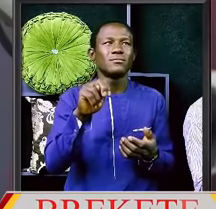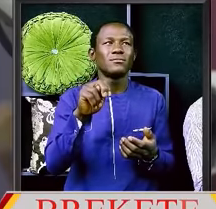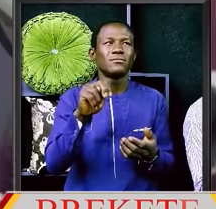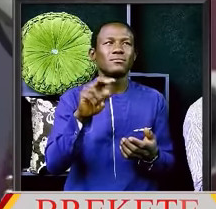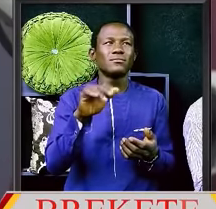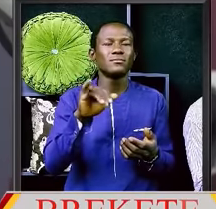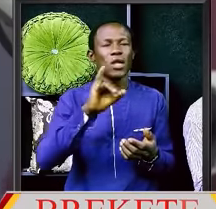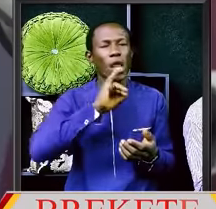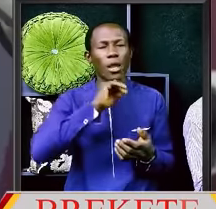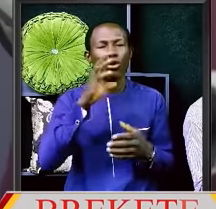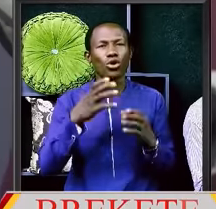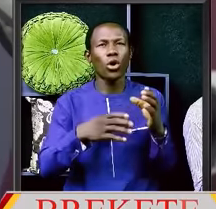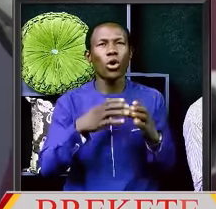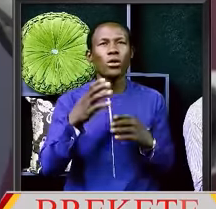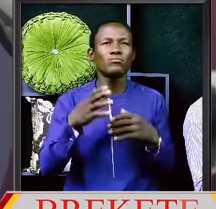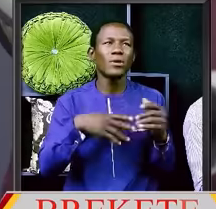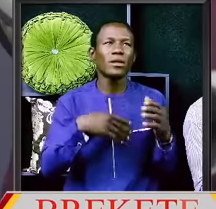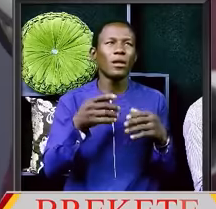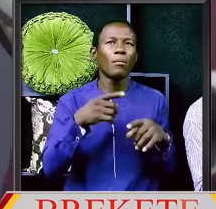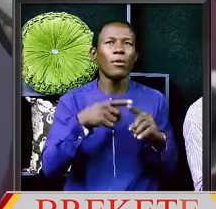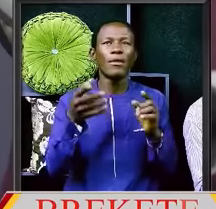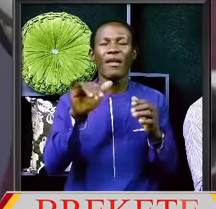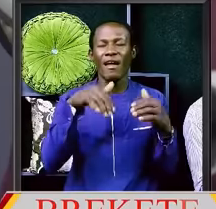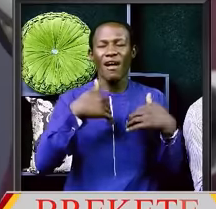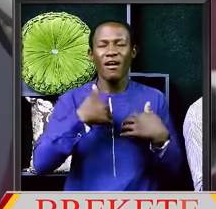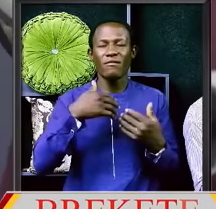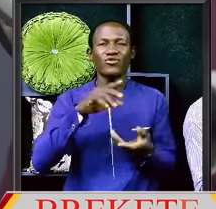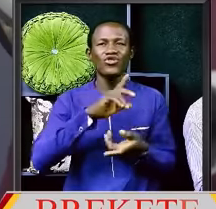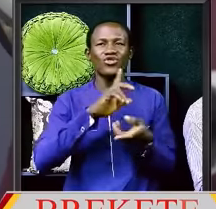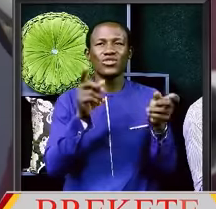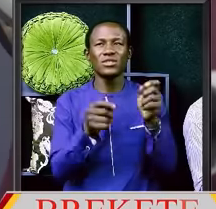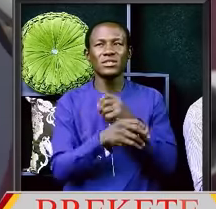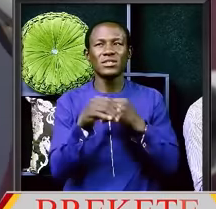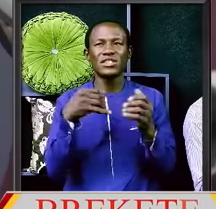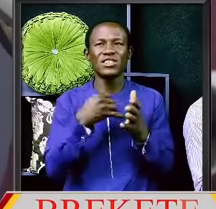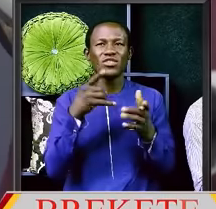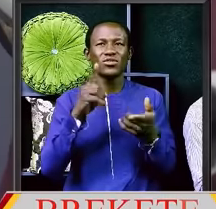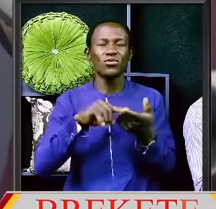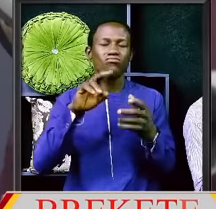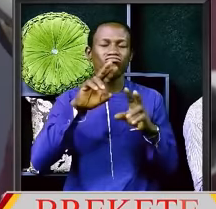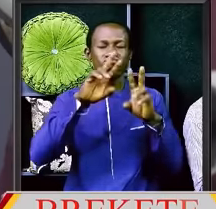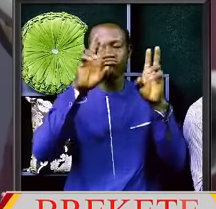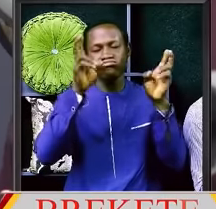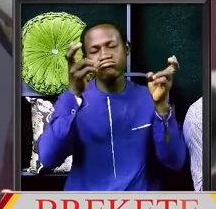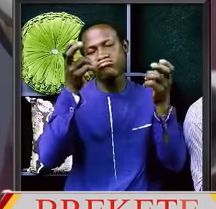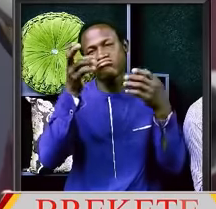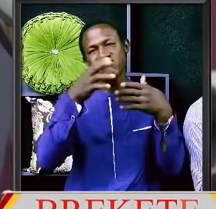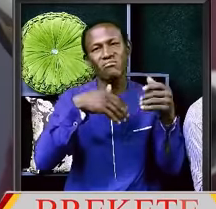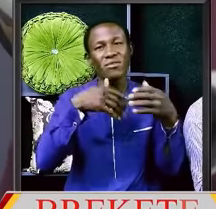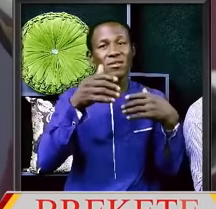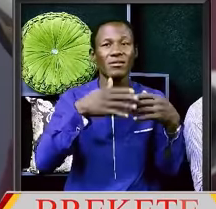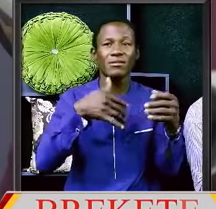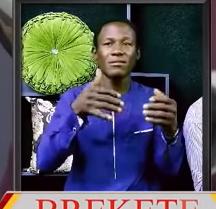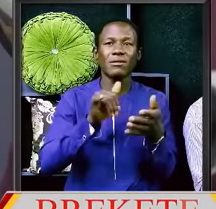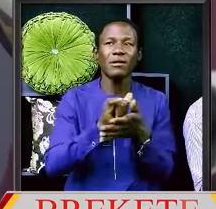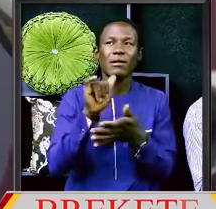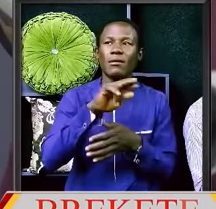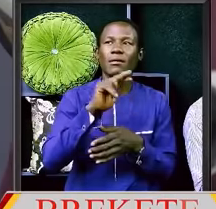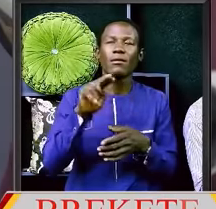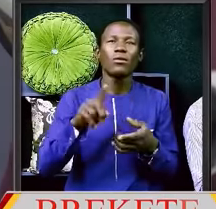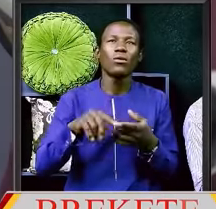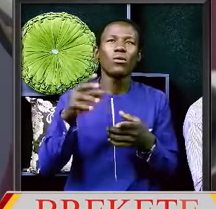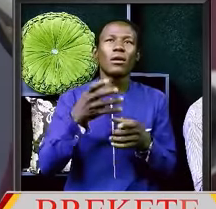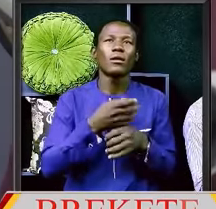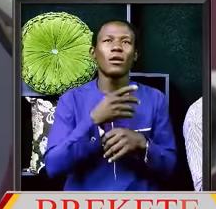they have turned it to a case that claiming they needed money to hire a son and using the money, God knows for what. We